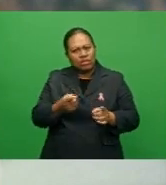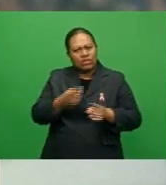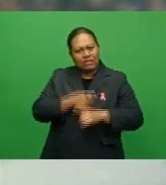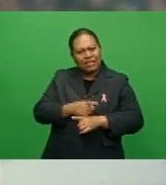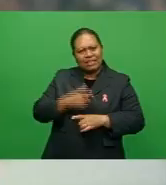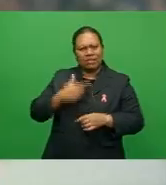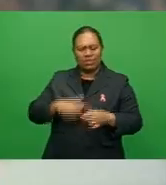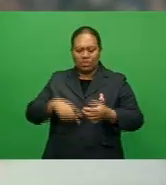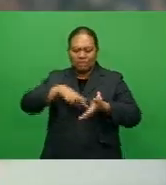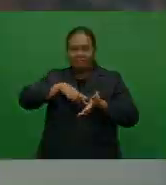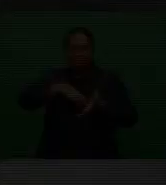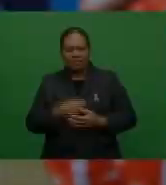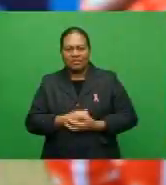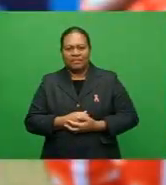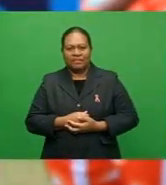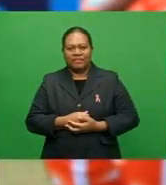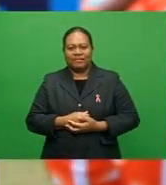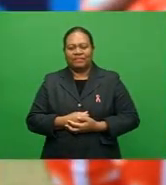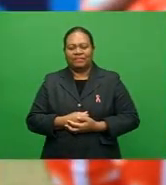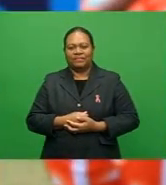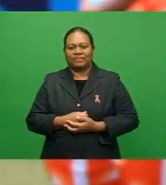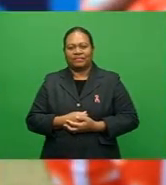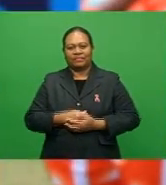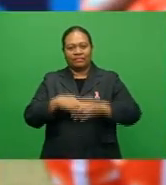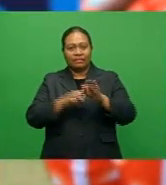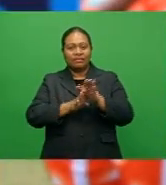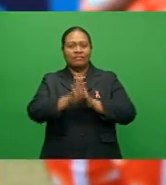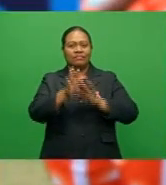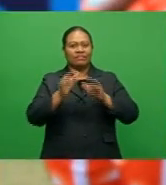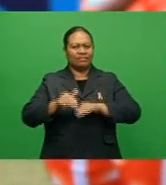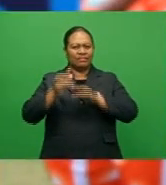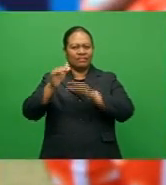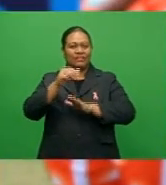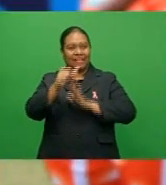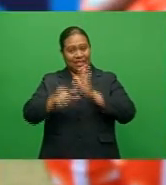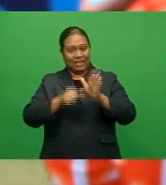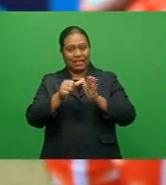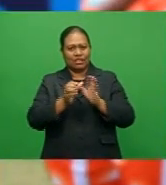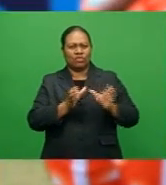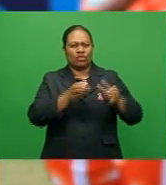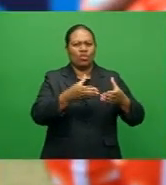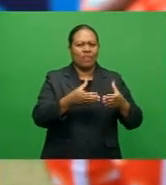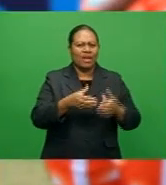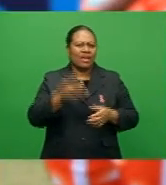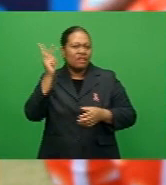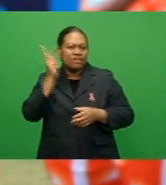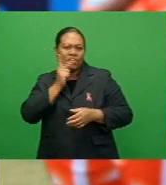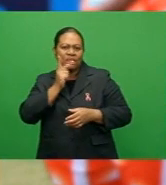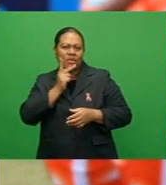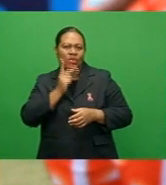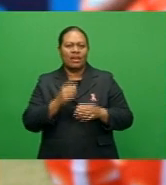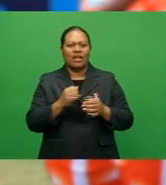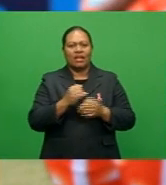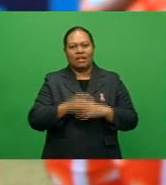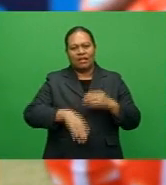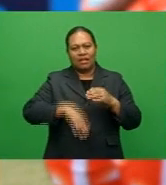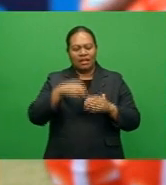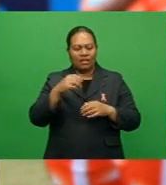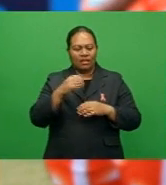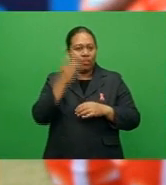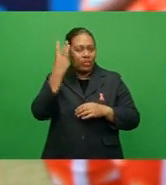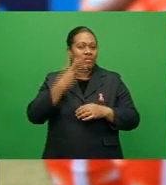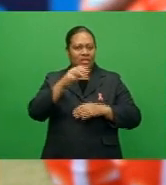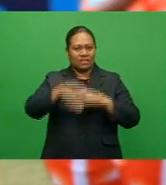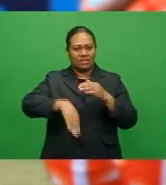the Super Rugby pre-season. The increased participation of age group players in the Vodafone Women's Inter-District Championship is a